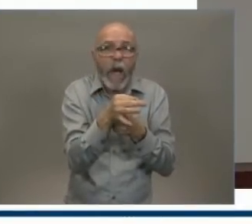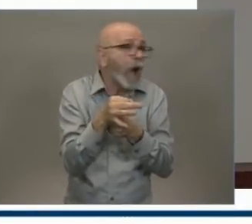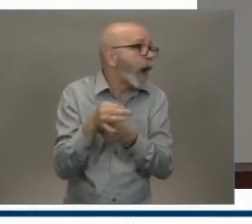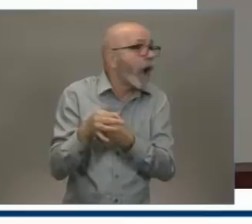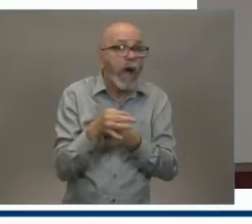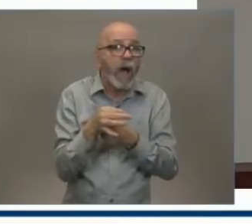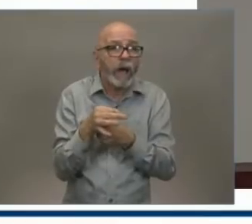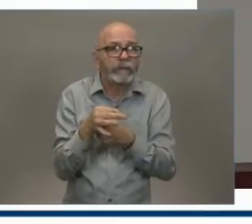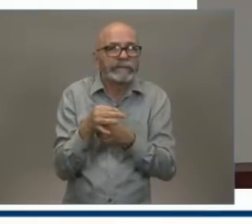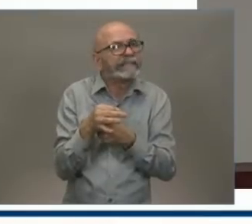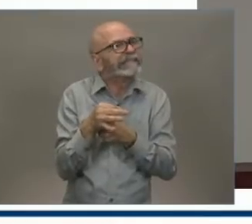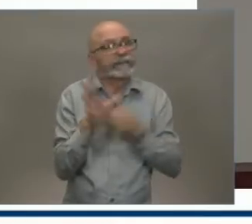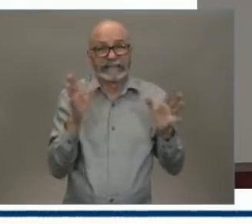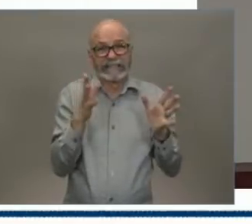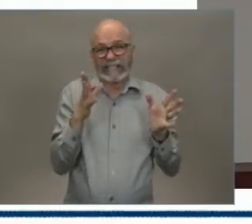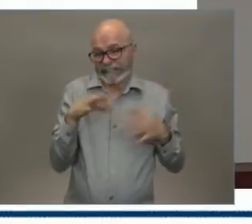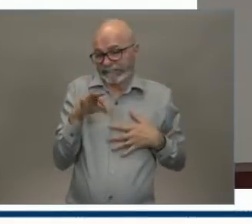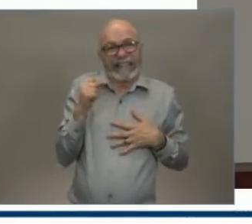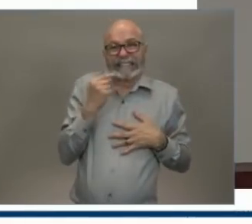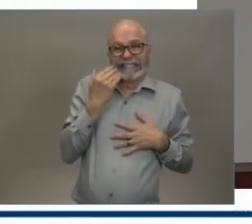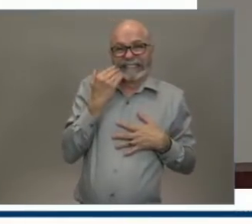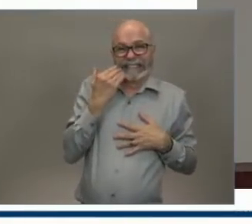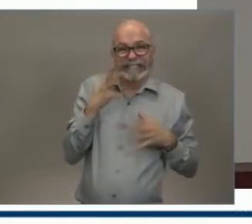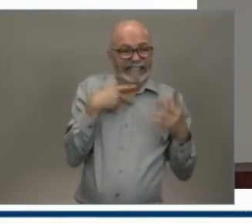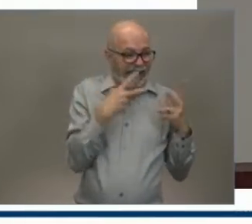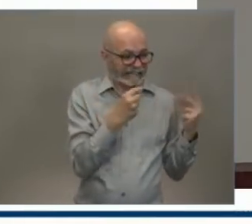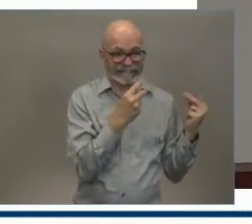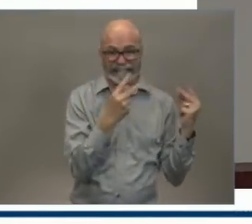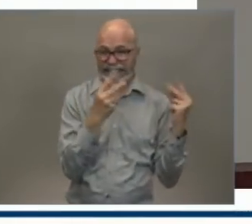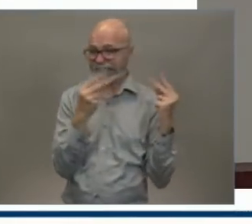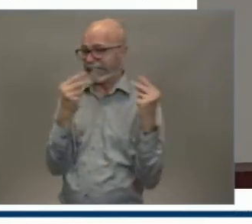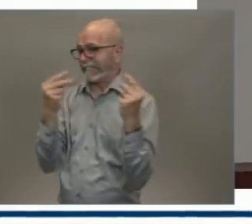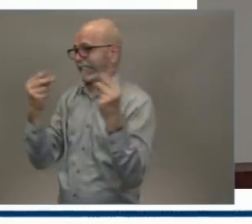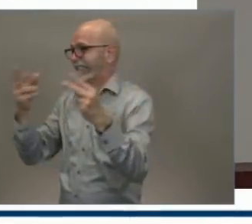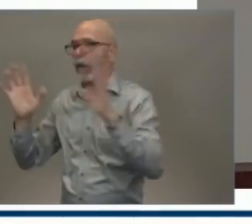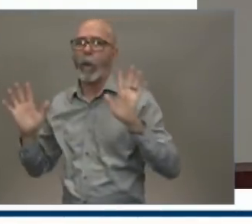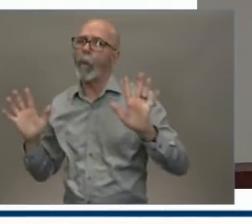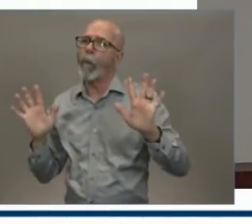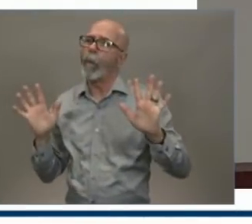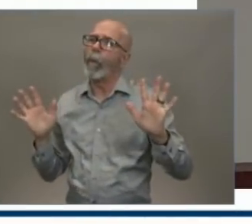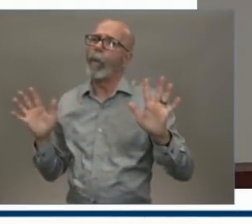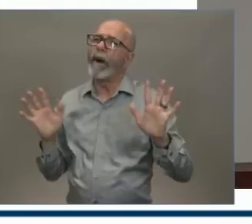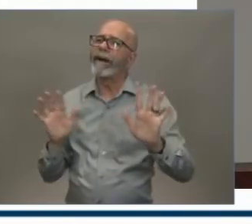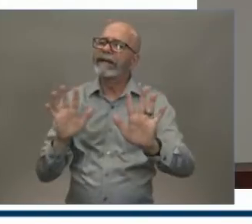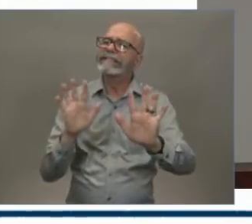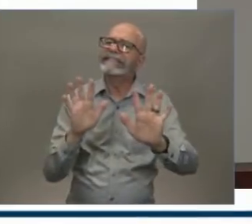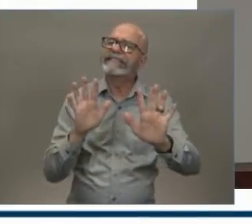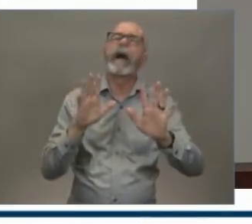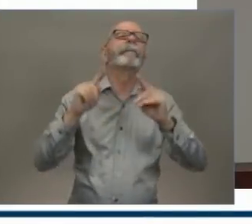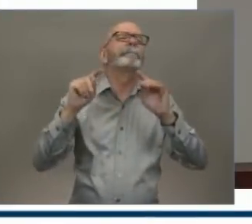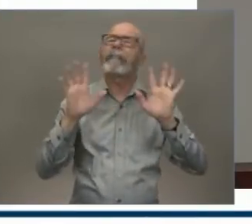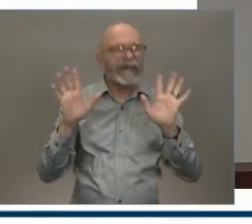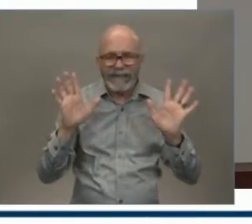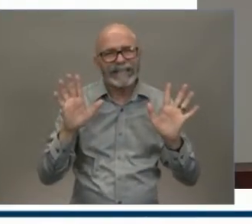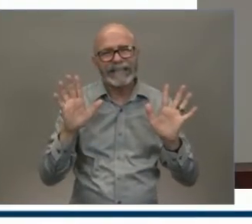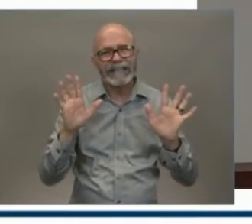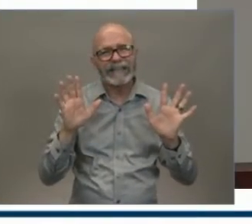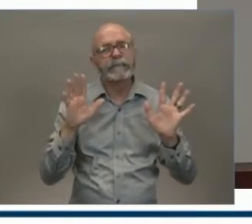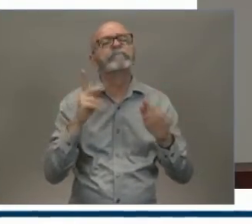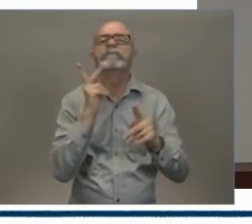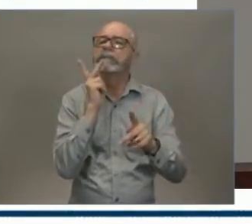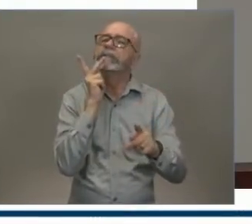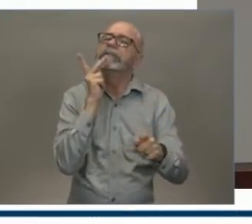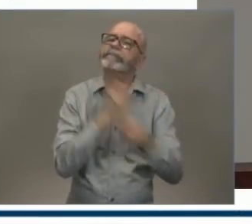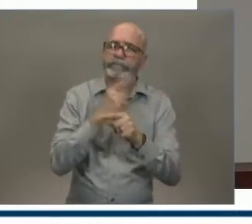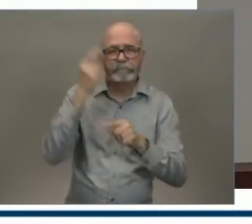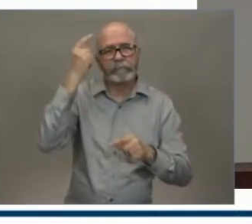supply remains somewhat fragile. So for all those reasons, we're choosing to maintain the process that